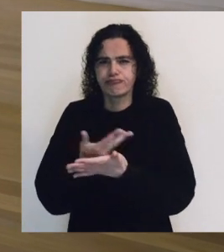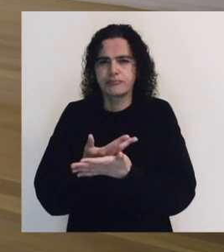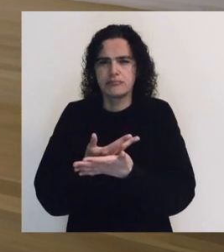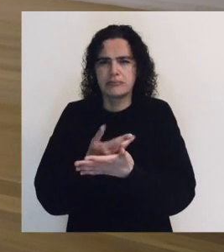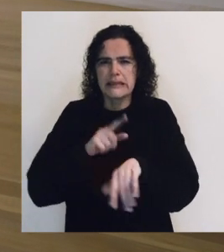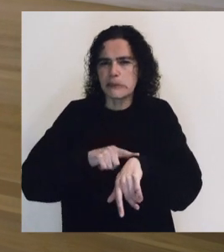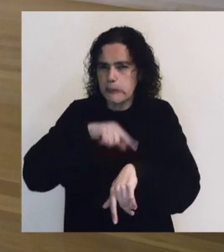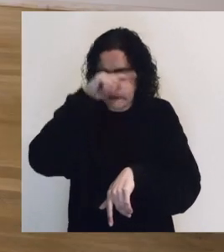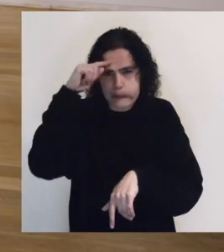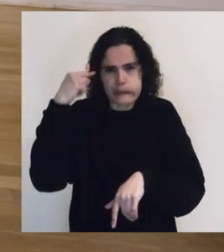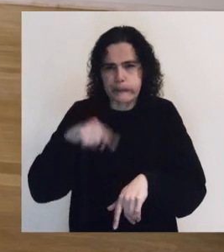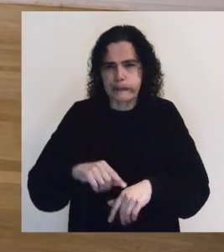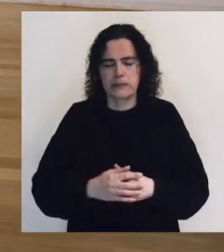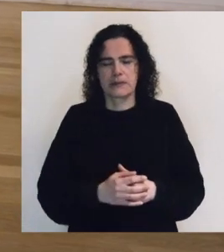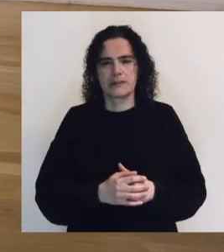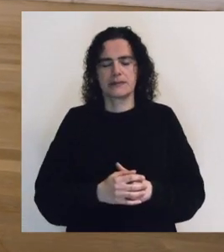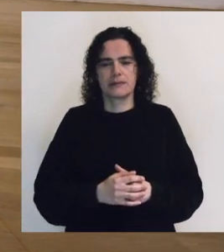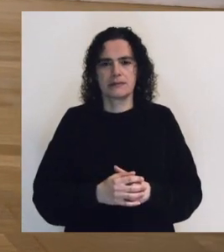negotiating difficult times.